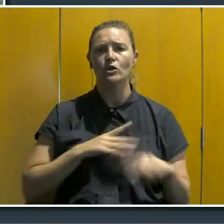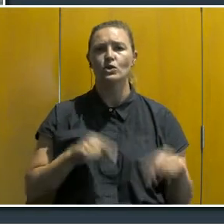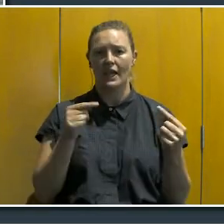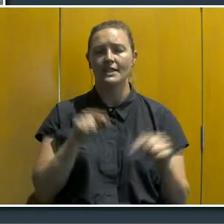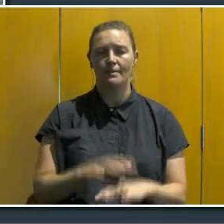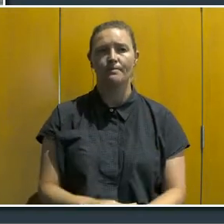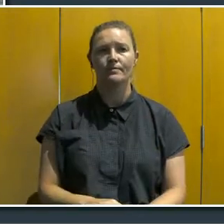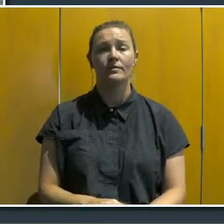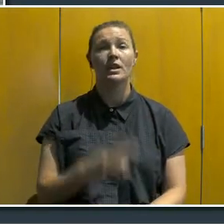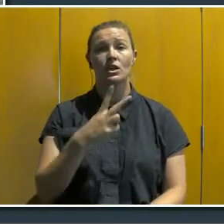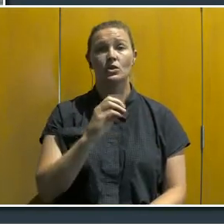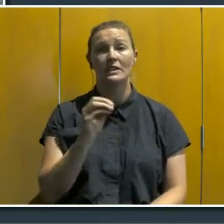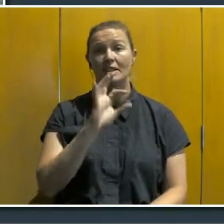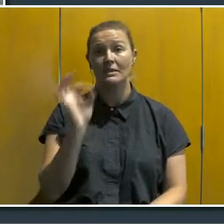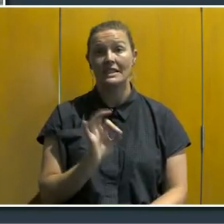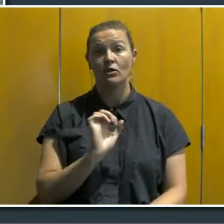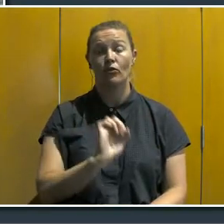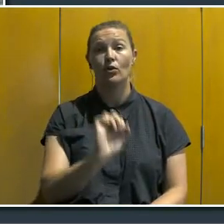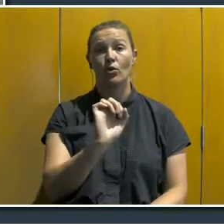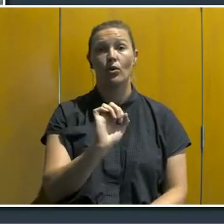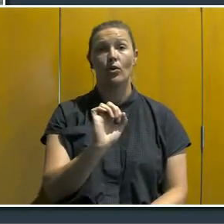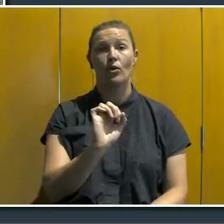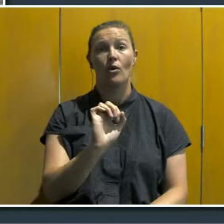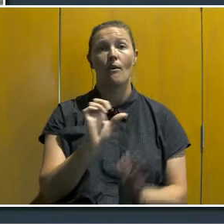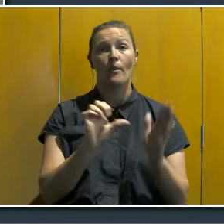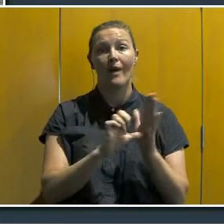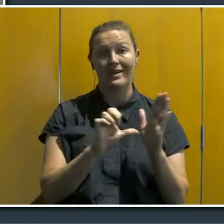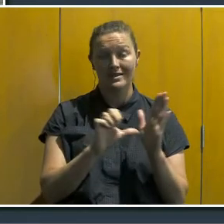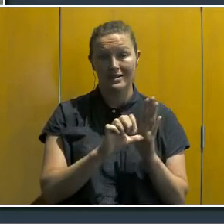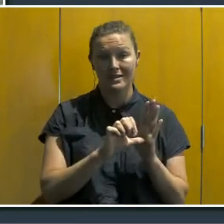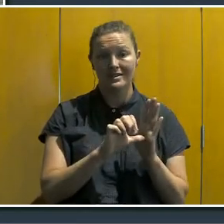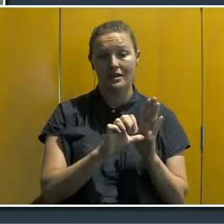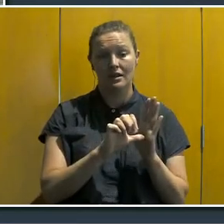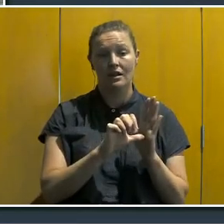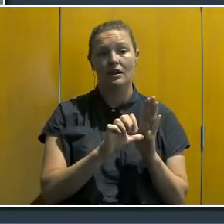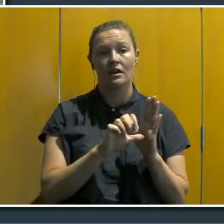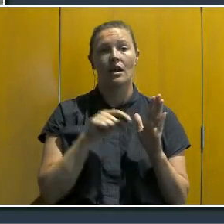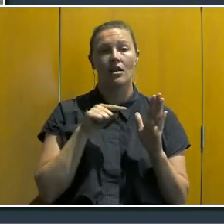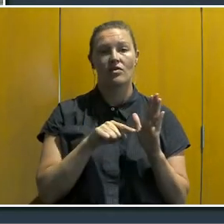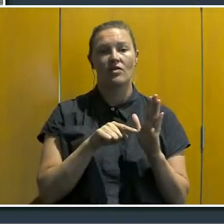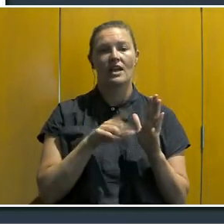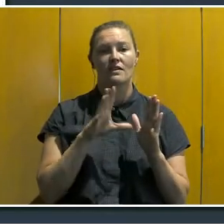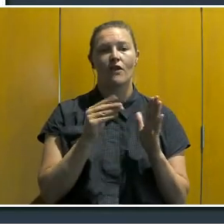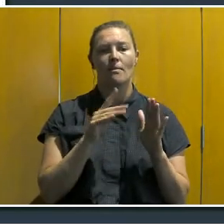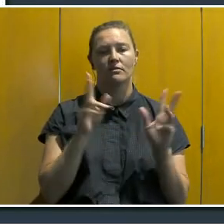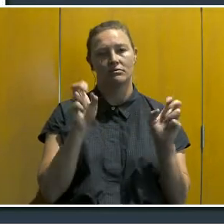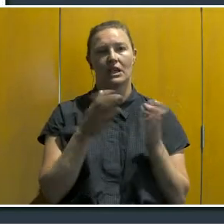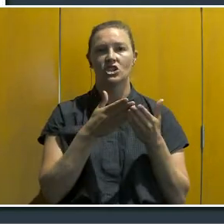As you can see, 20% of your rates is driven by general, which